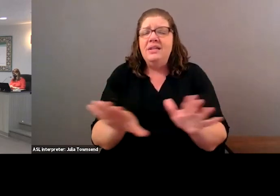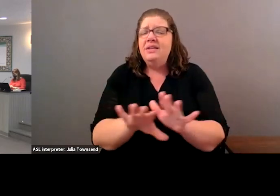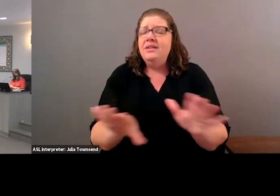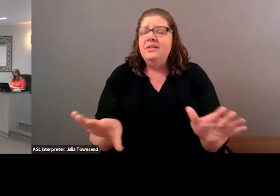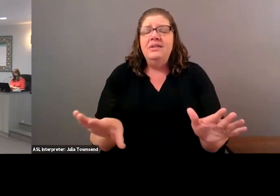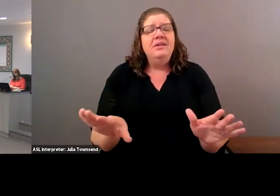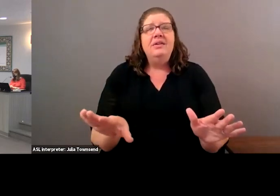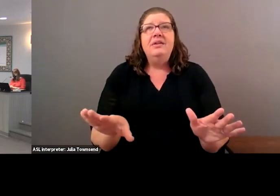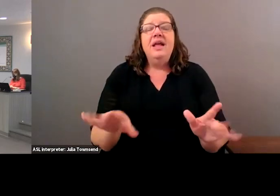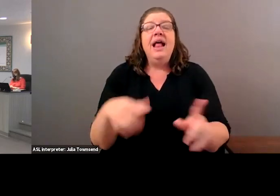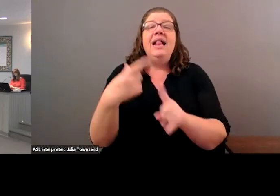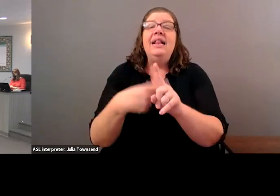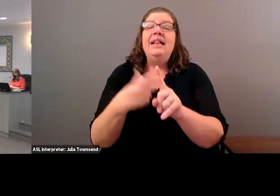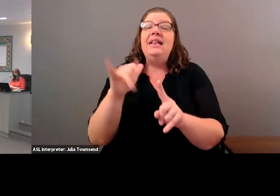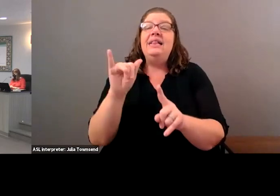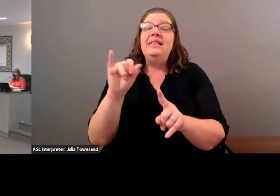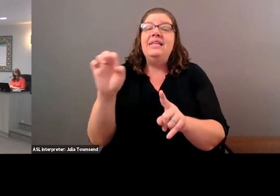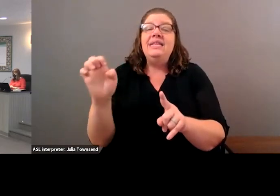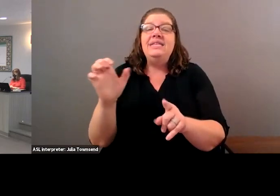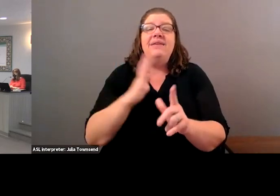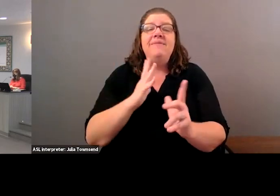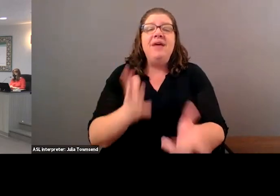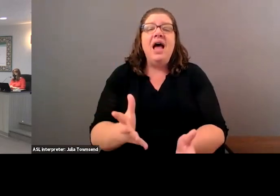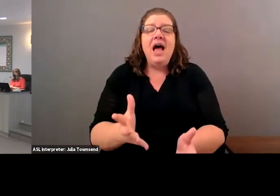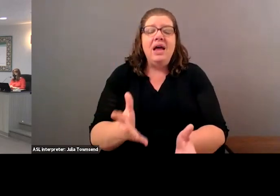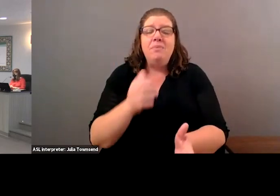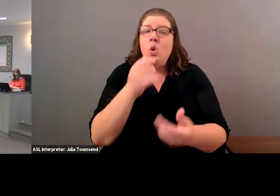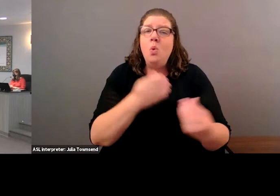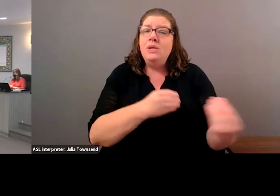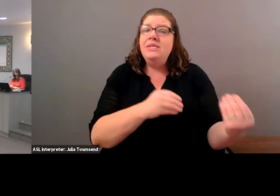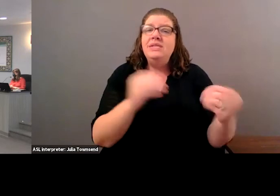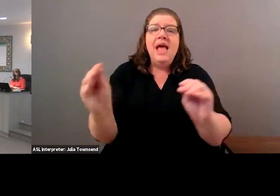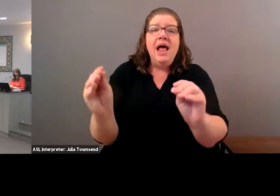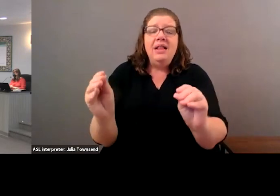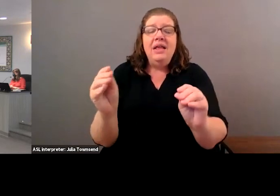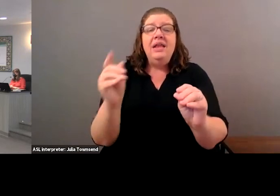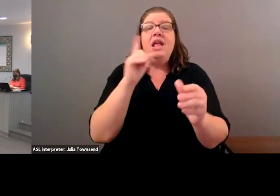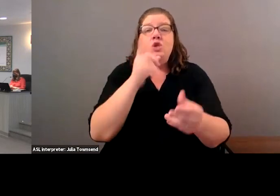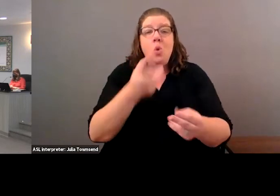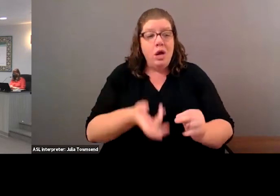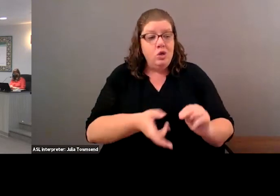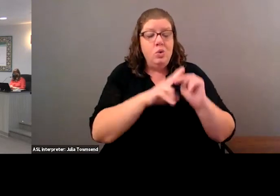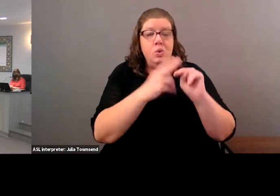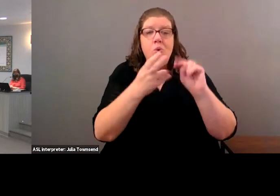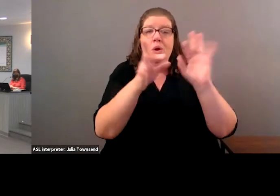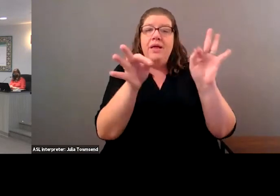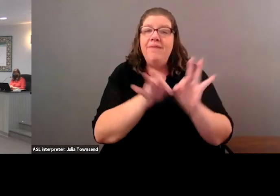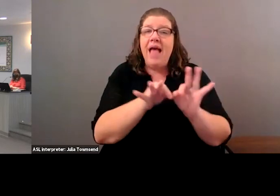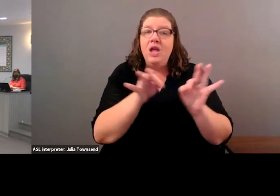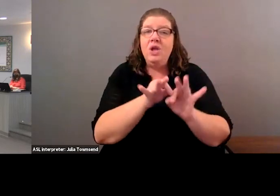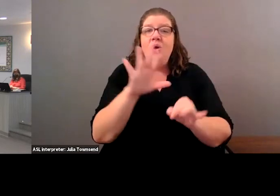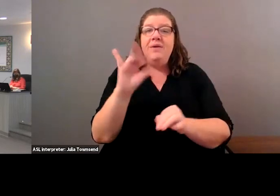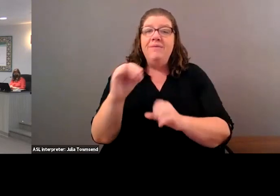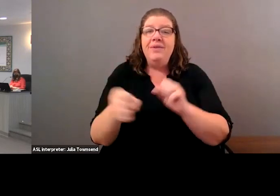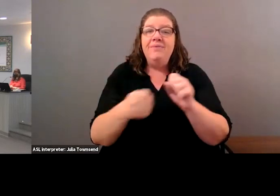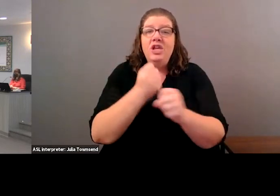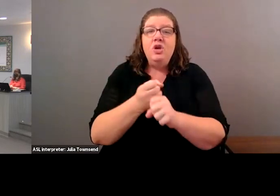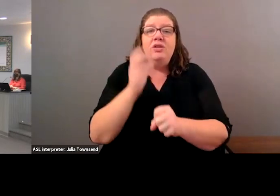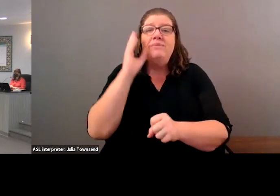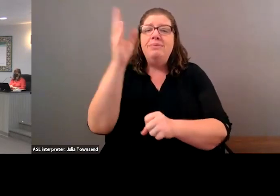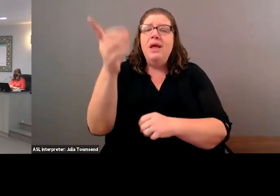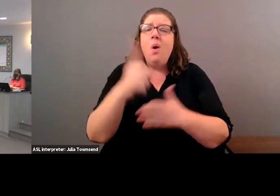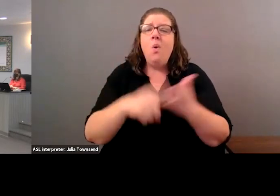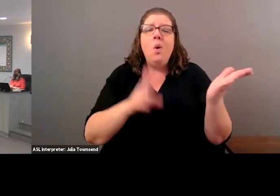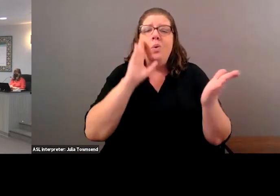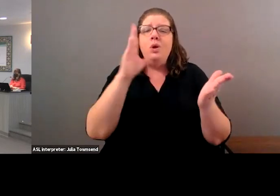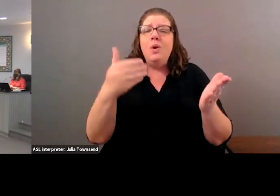Leasing it, fine. Don't sell land. It's going to appreciate. And 50 years from now, what are you going to have?